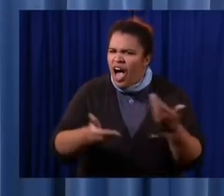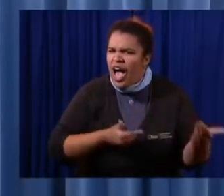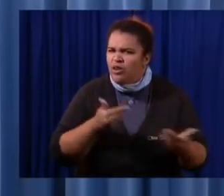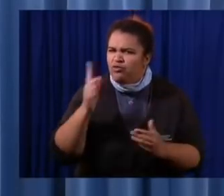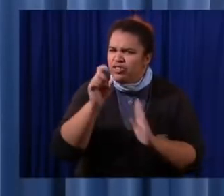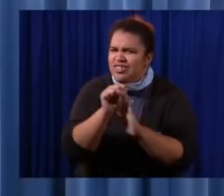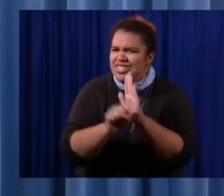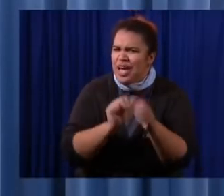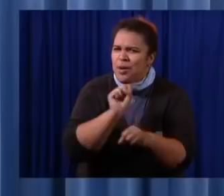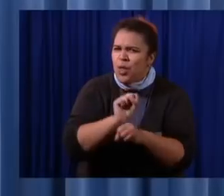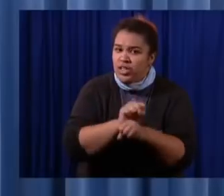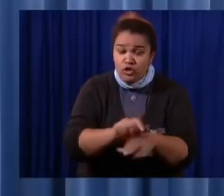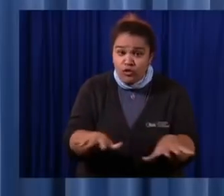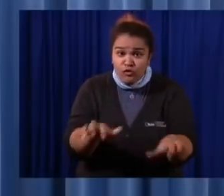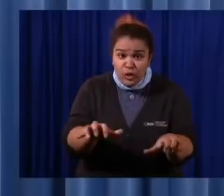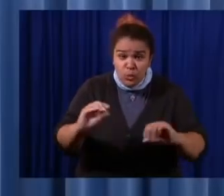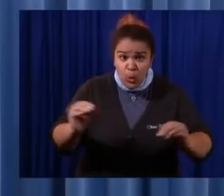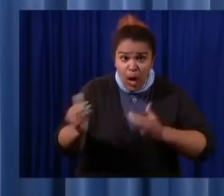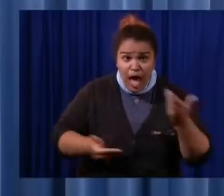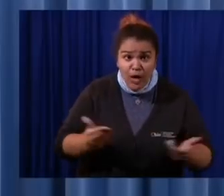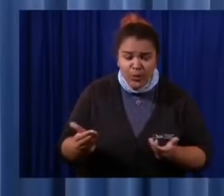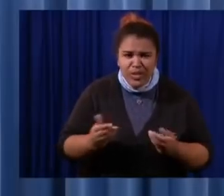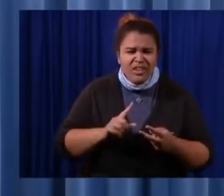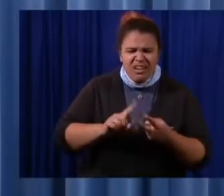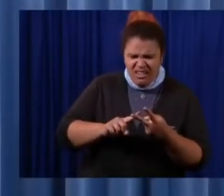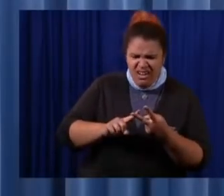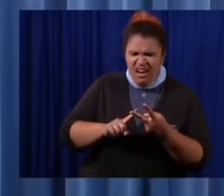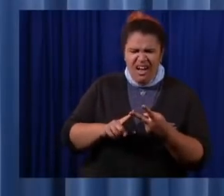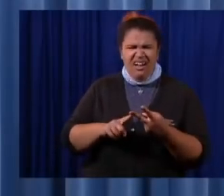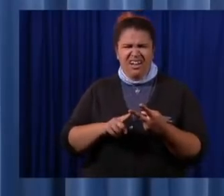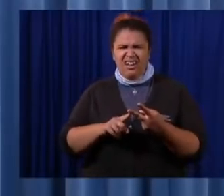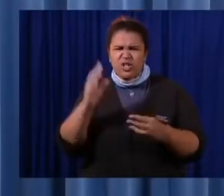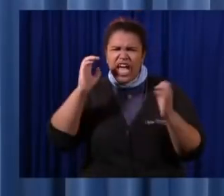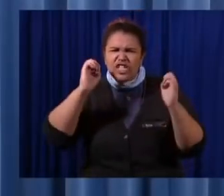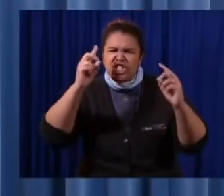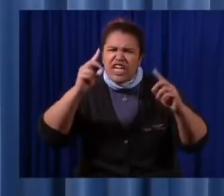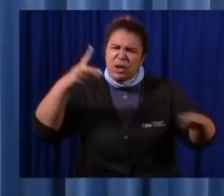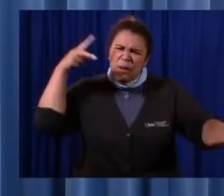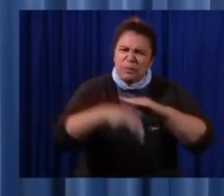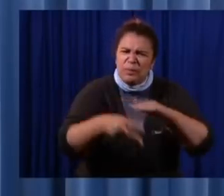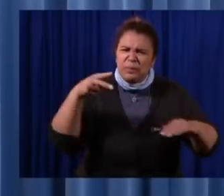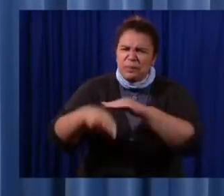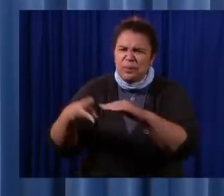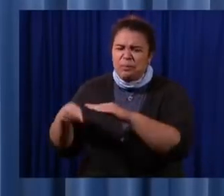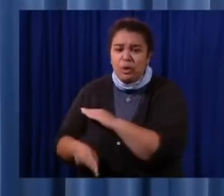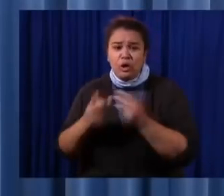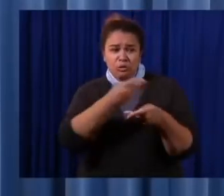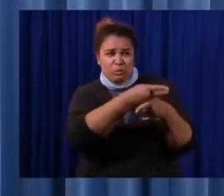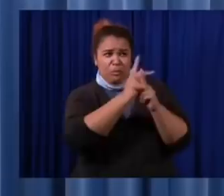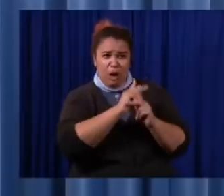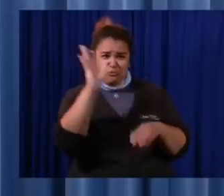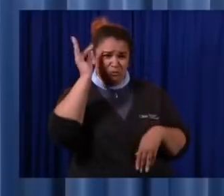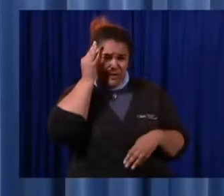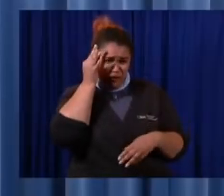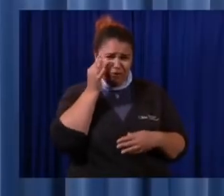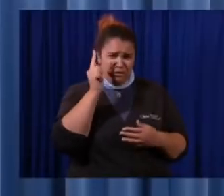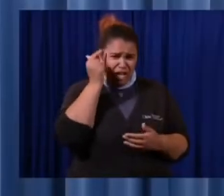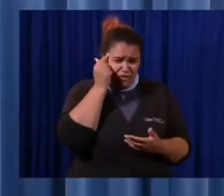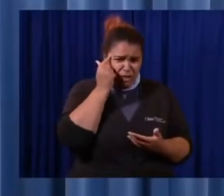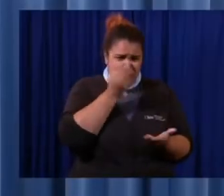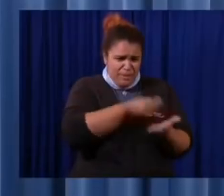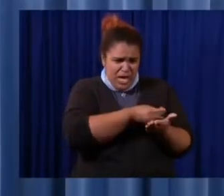back unemployment benefits for 23,000 Ohioans, and borrowed money from the federal government due to insolvency?